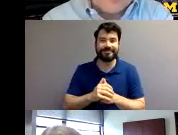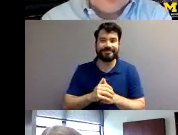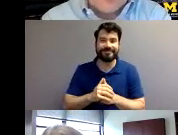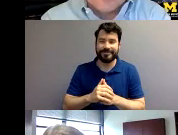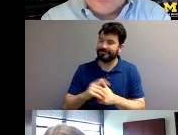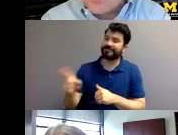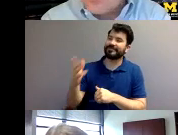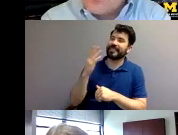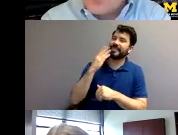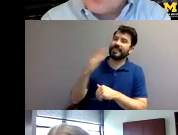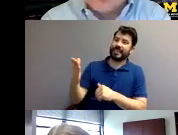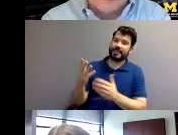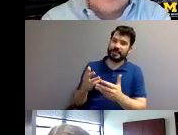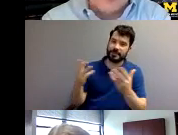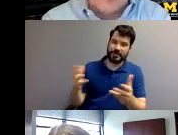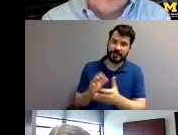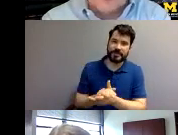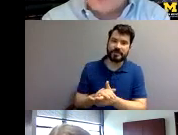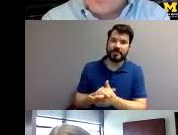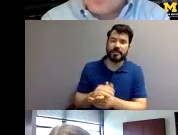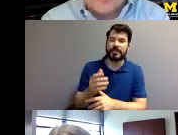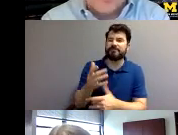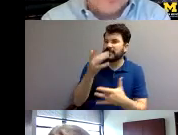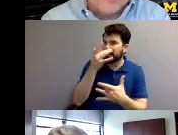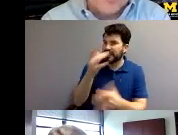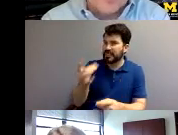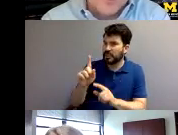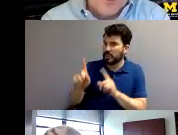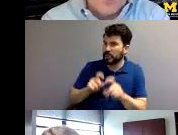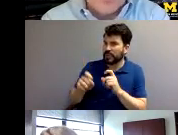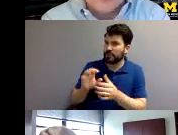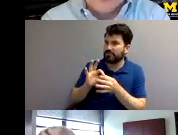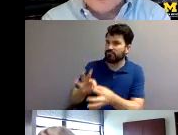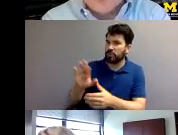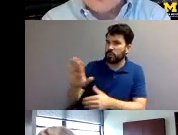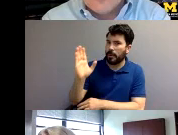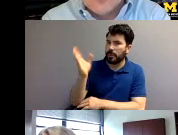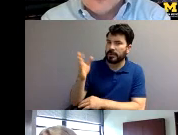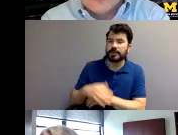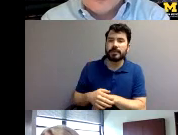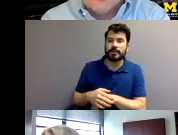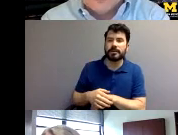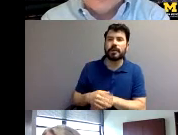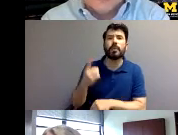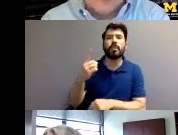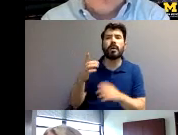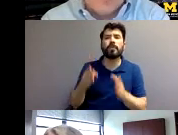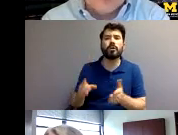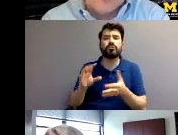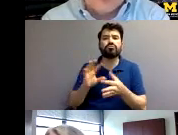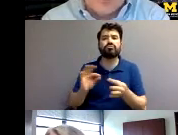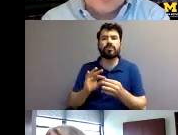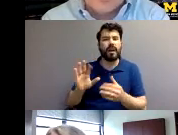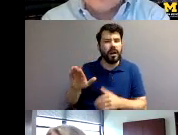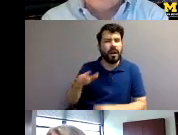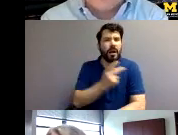Grace, thank you so much. Just a couple interesting questions following up on your presentation. One person writes, how far do the patient monitoring at home, house